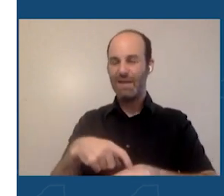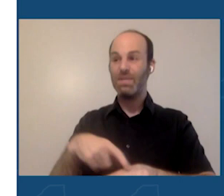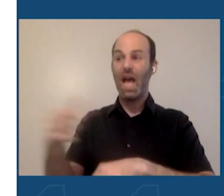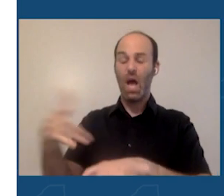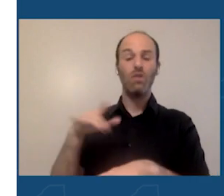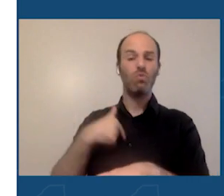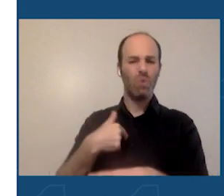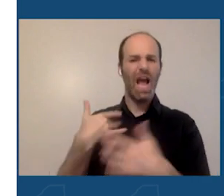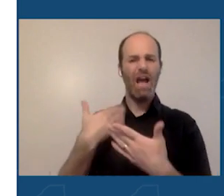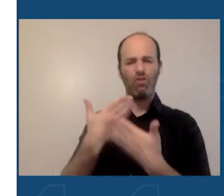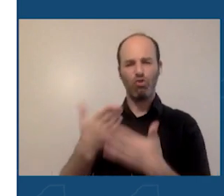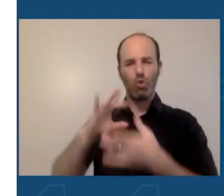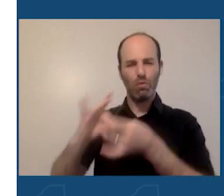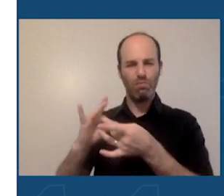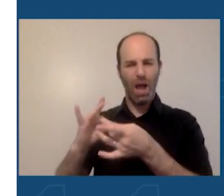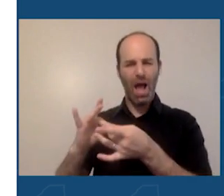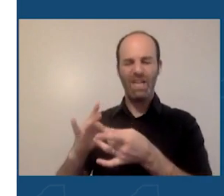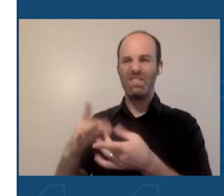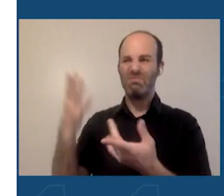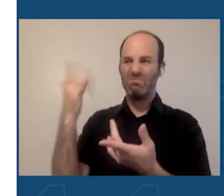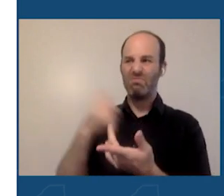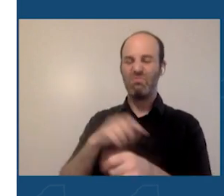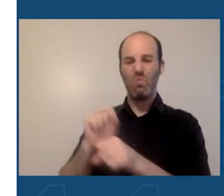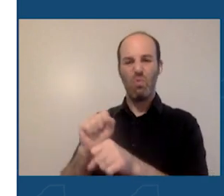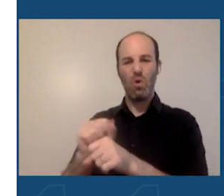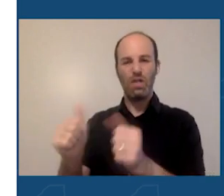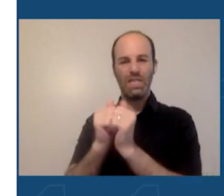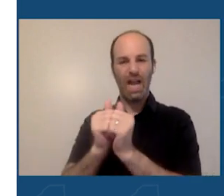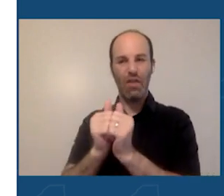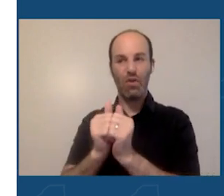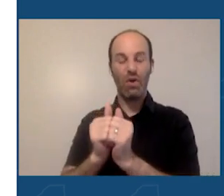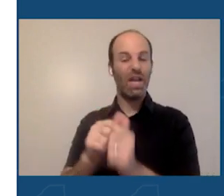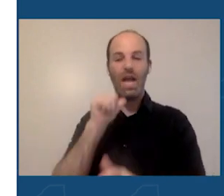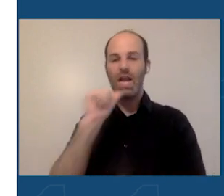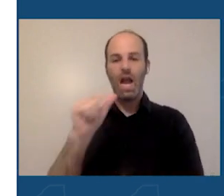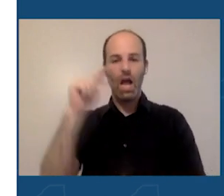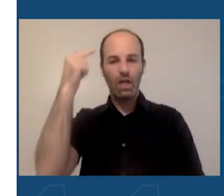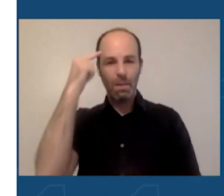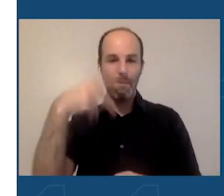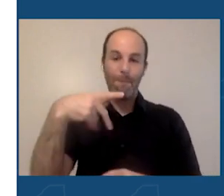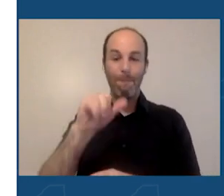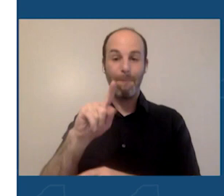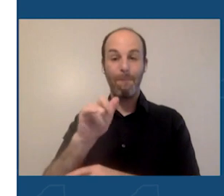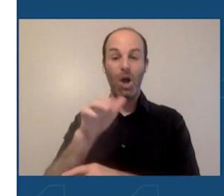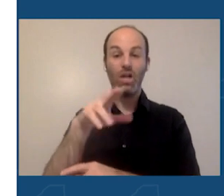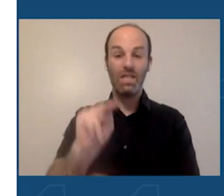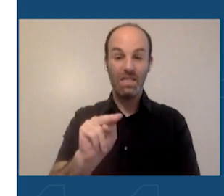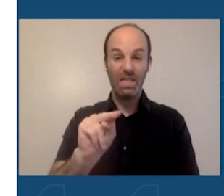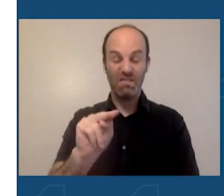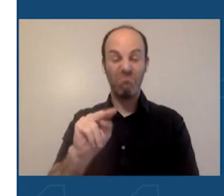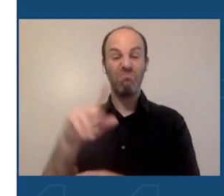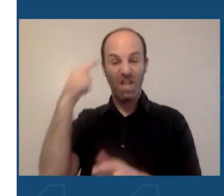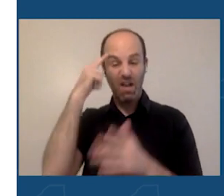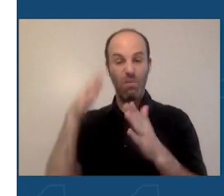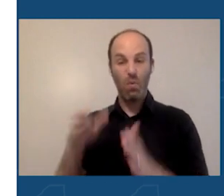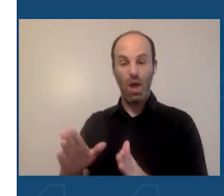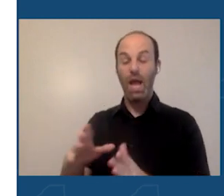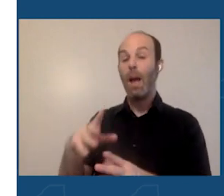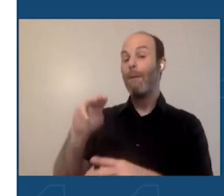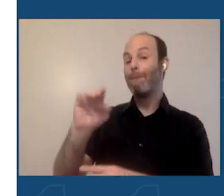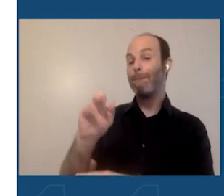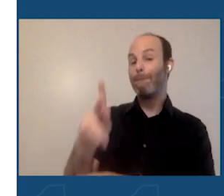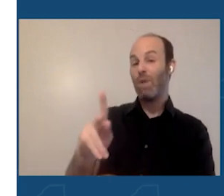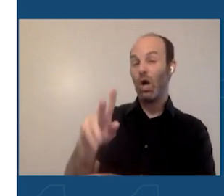a nonpartisan, good government way. So I have fond recollection of working with Patty. And Mark Walczyk, I don't know if he was able to make